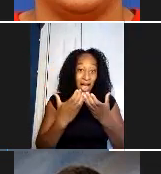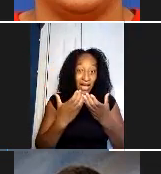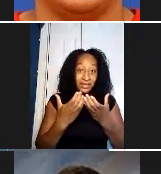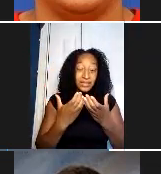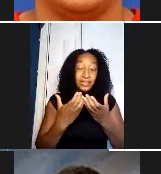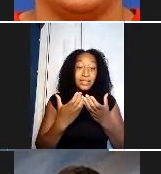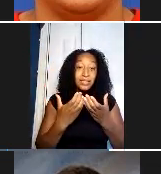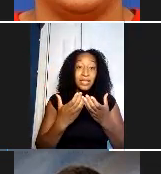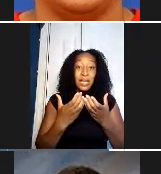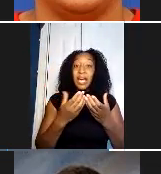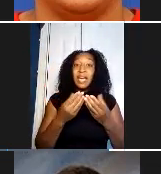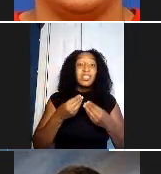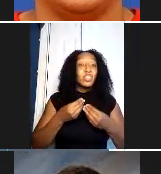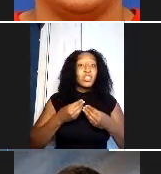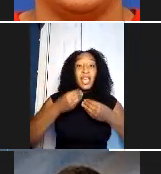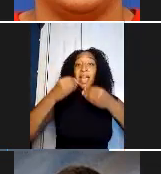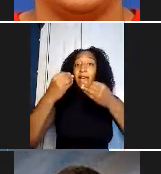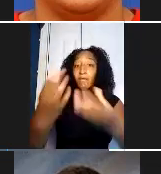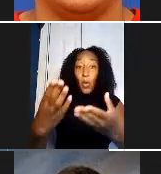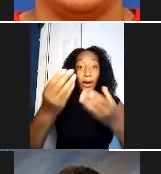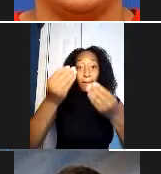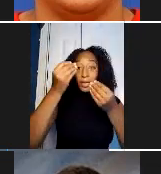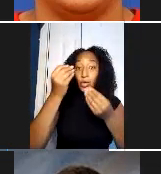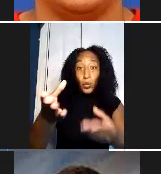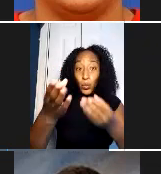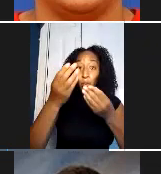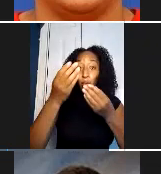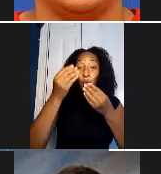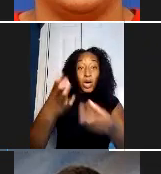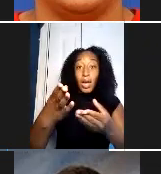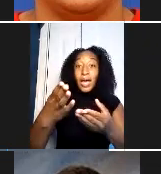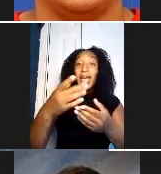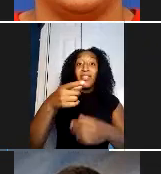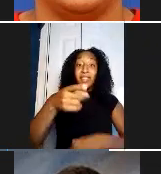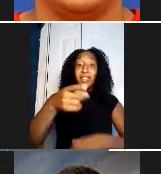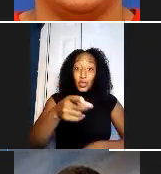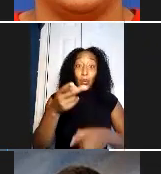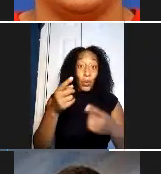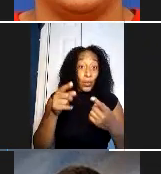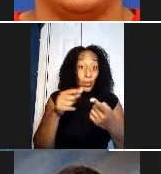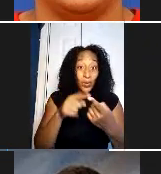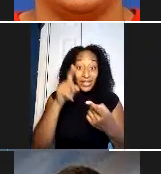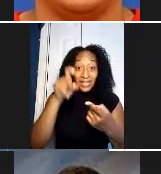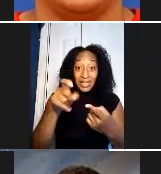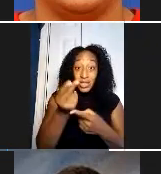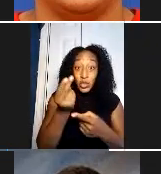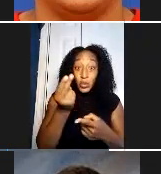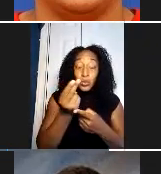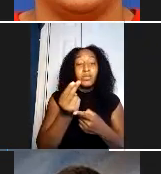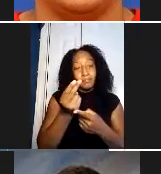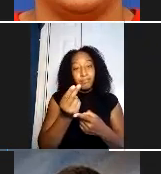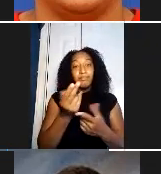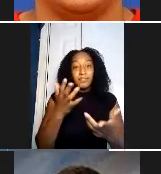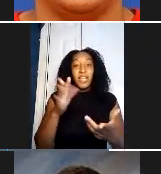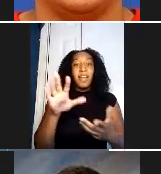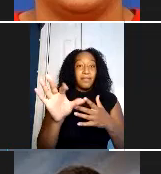information, utilize it when you need to. So if you need to have a chart with metric